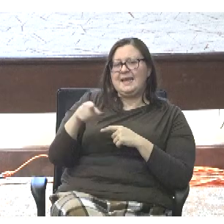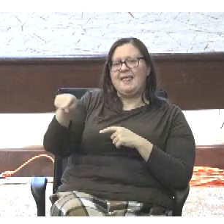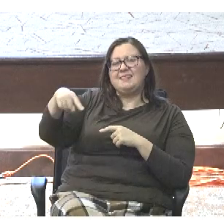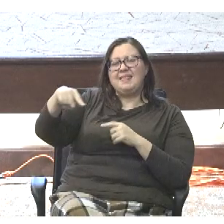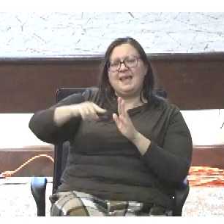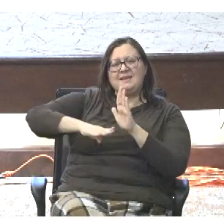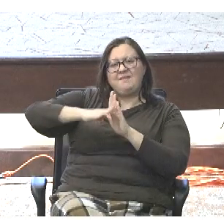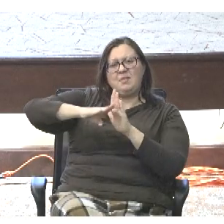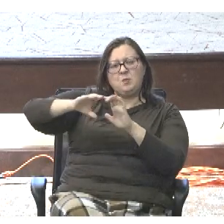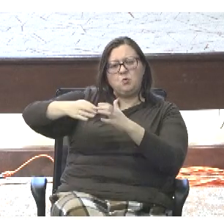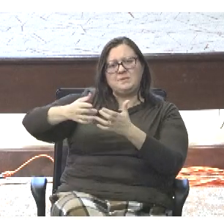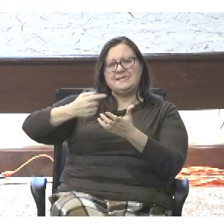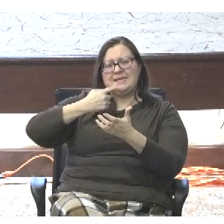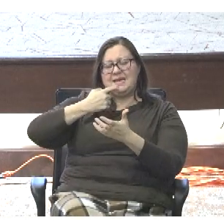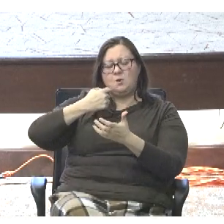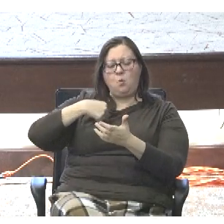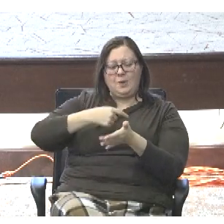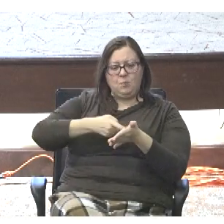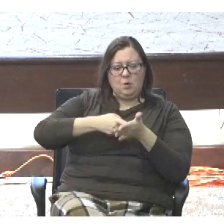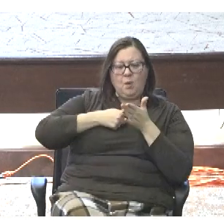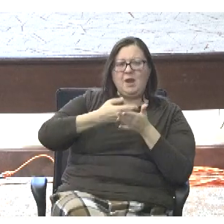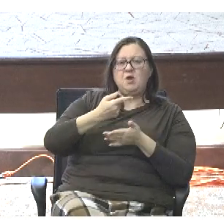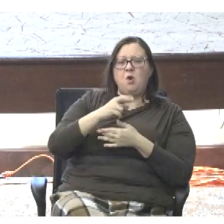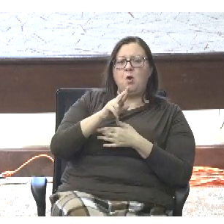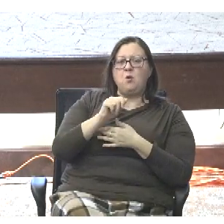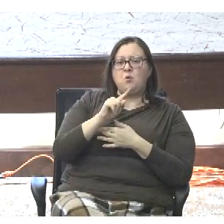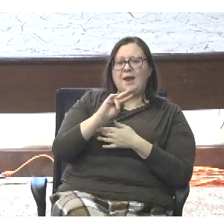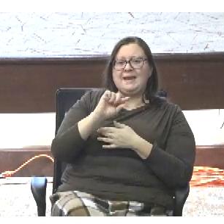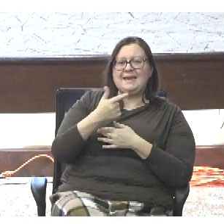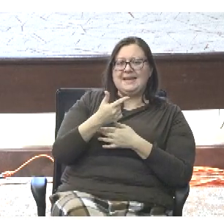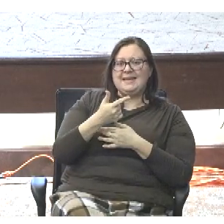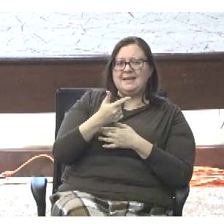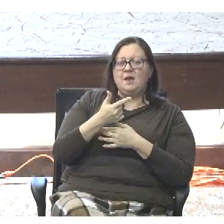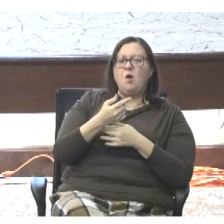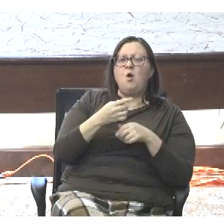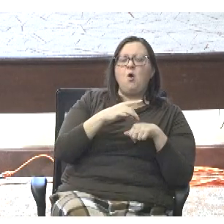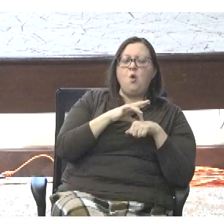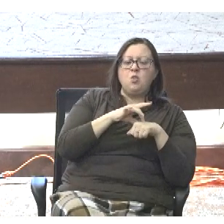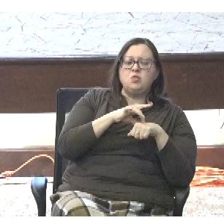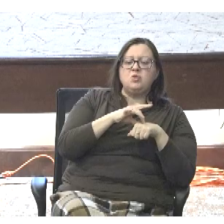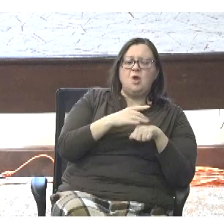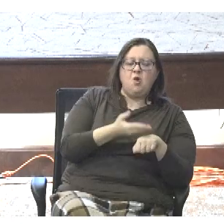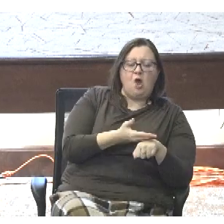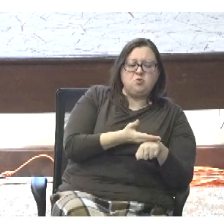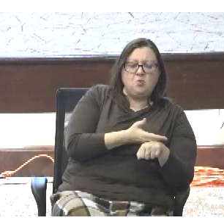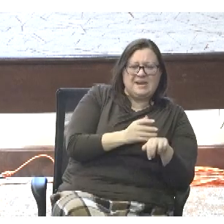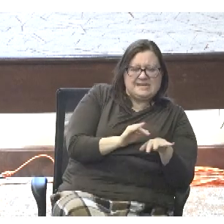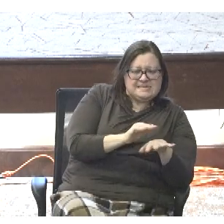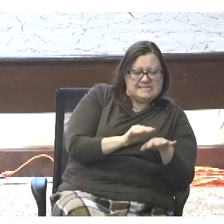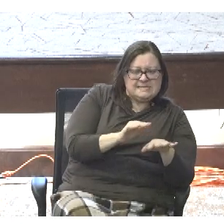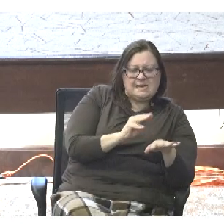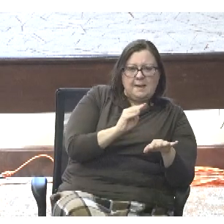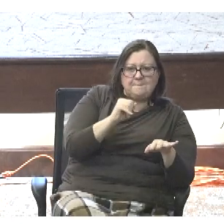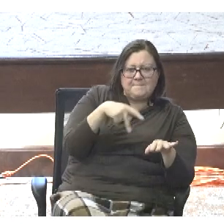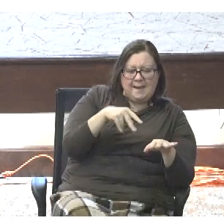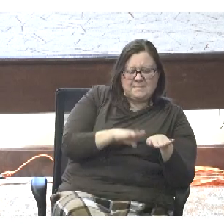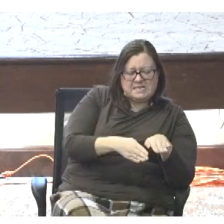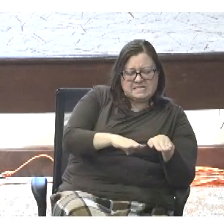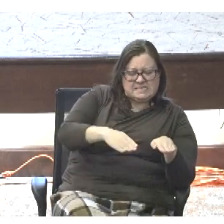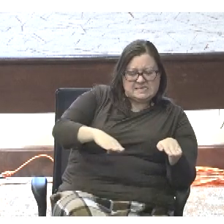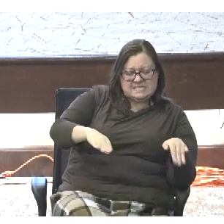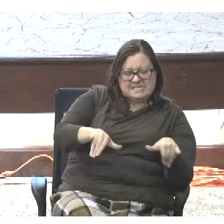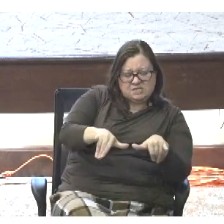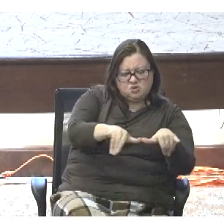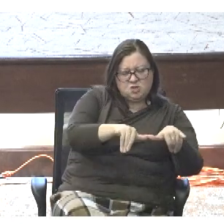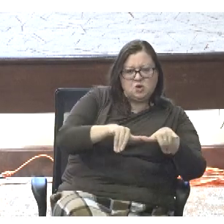that us requiring grading plans, that means an earthwork contouring map engineering